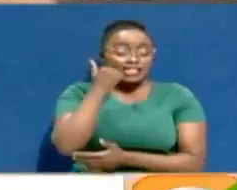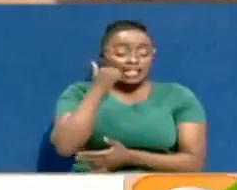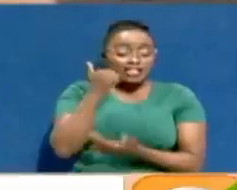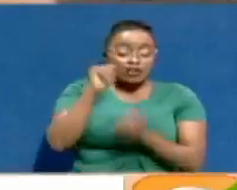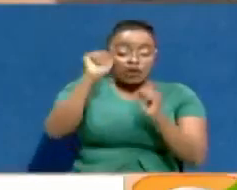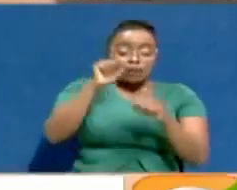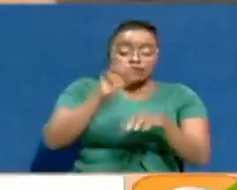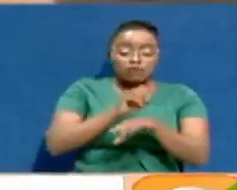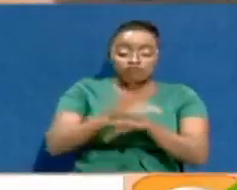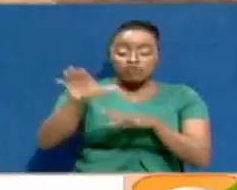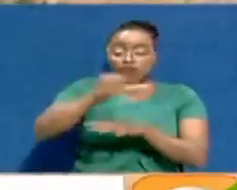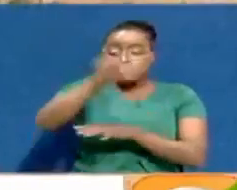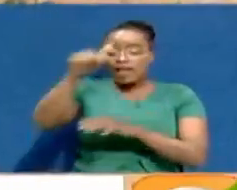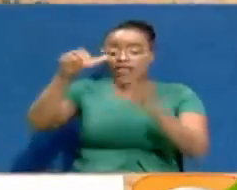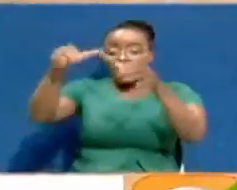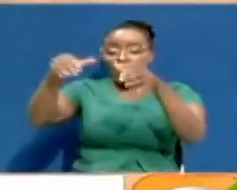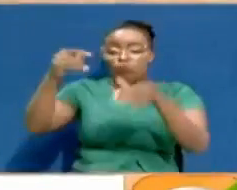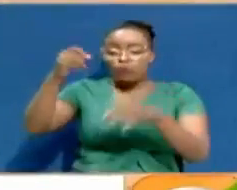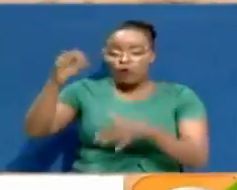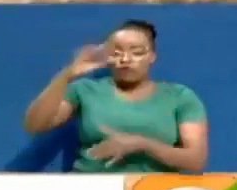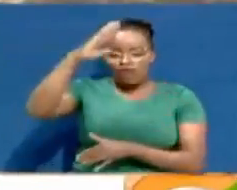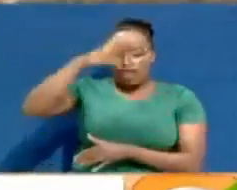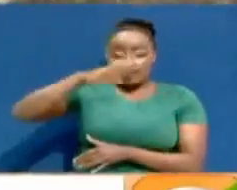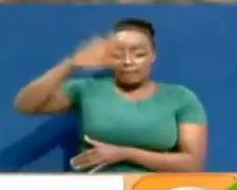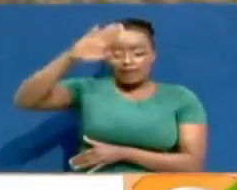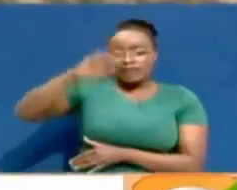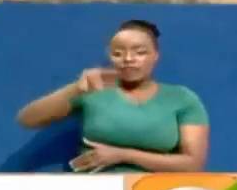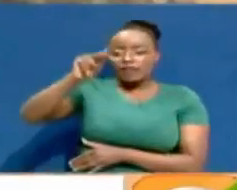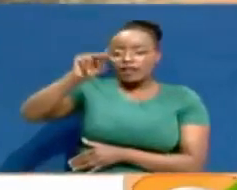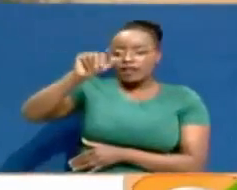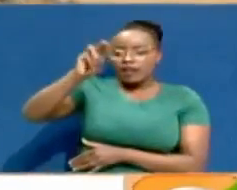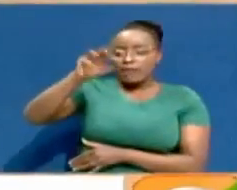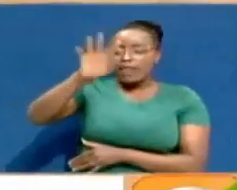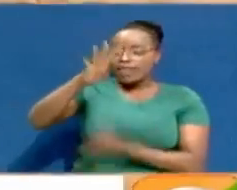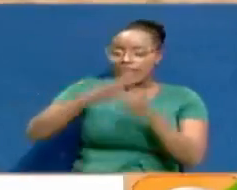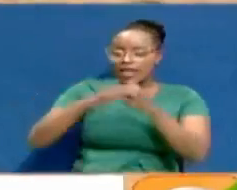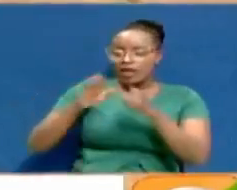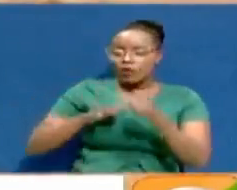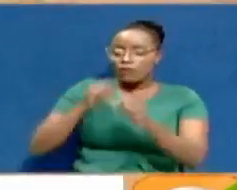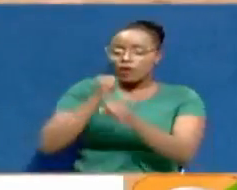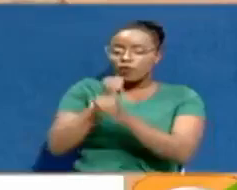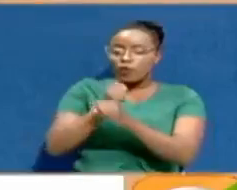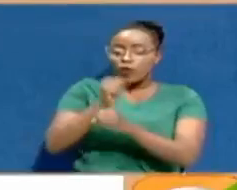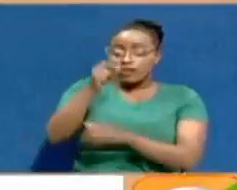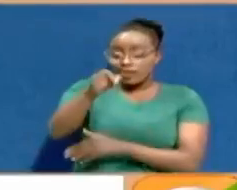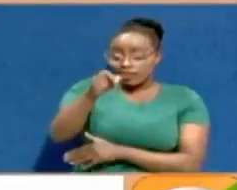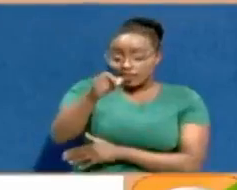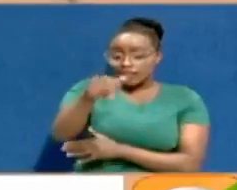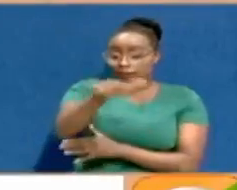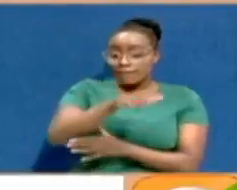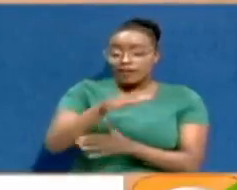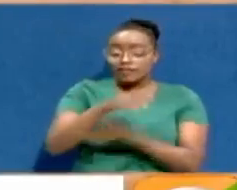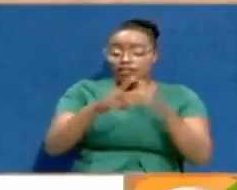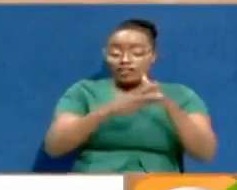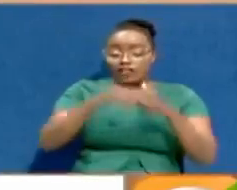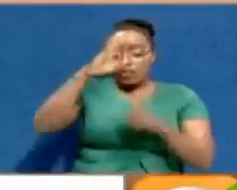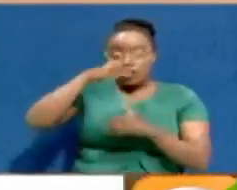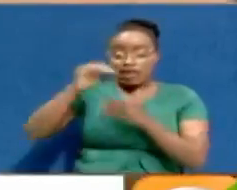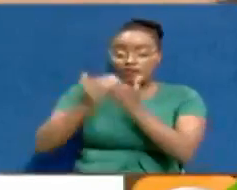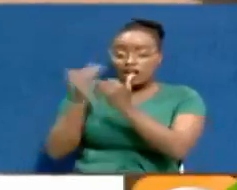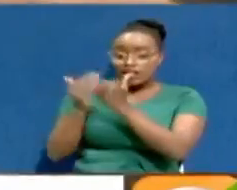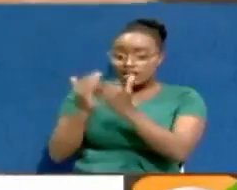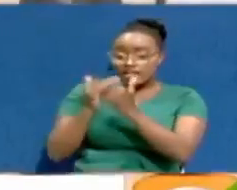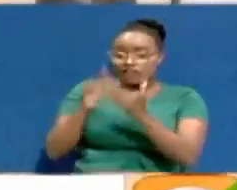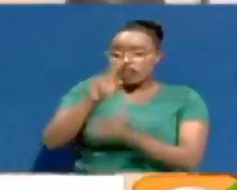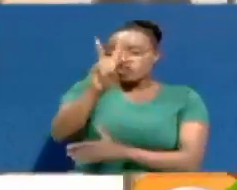could infect the rest of the herd. Naomi is among 9 women who work at the sanctuary. 7 are elephant